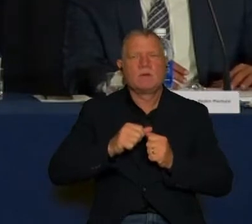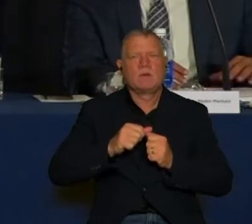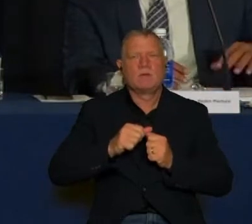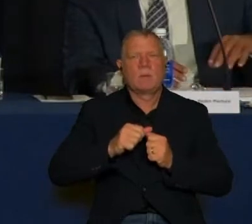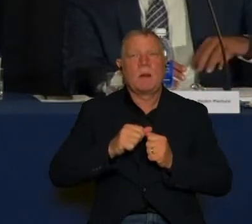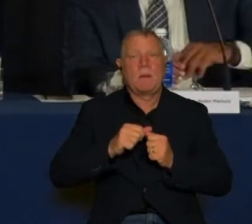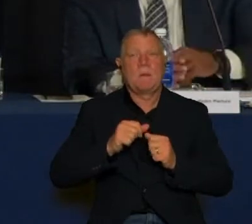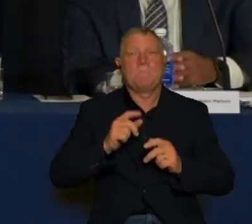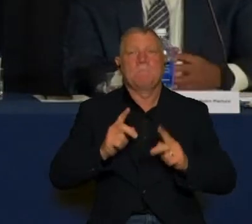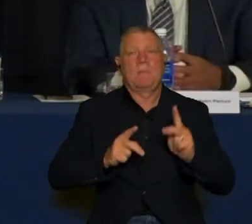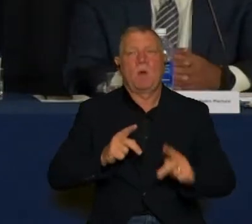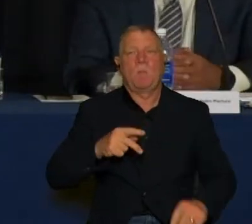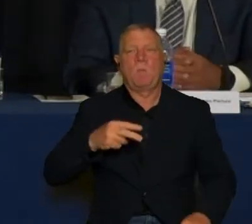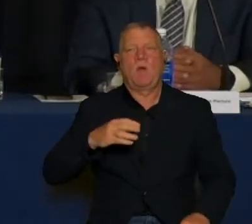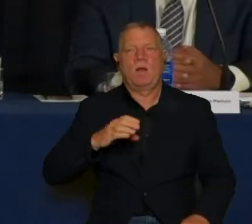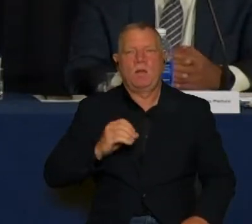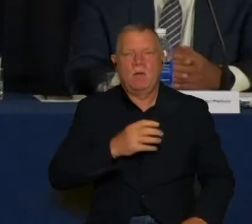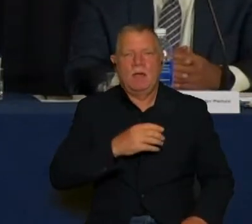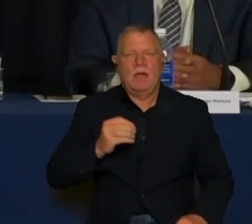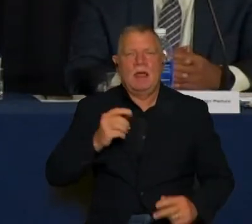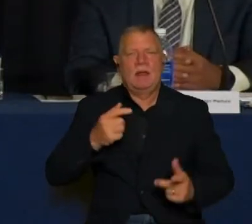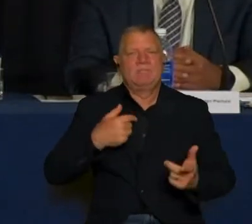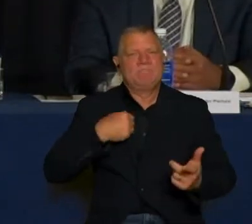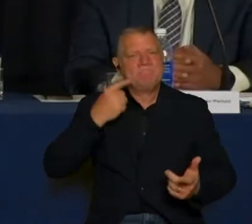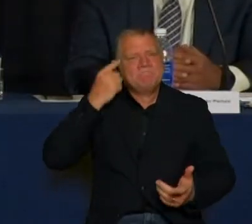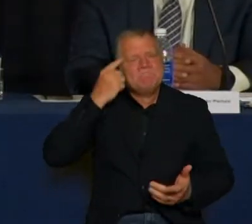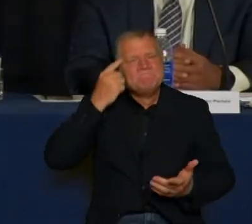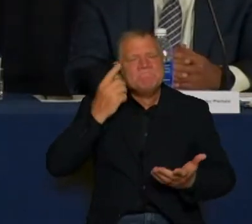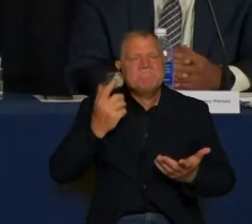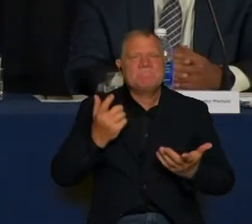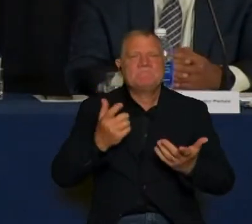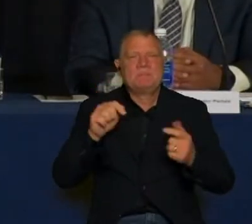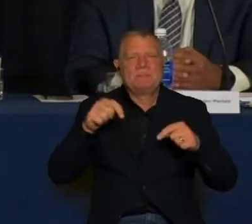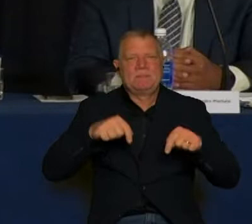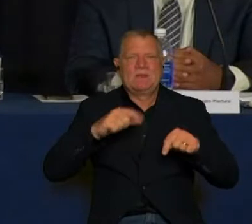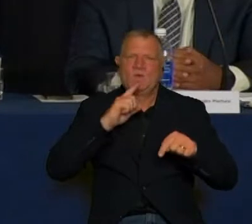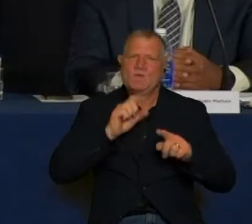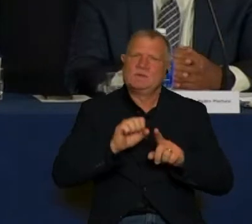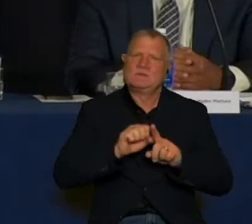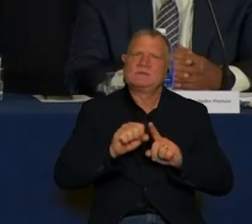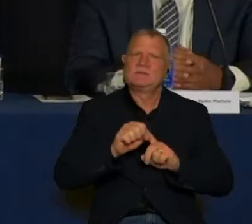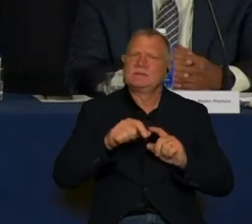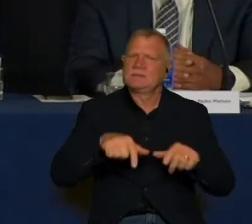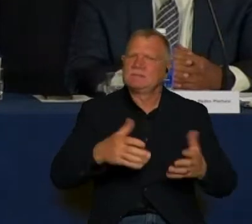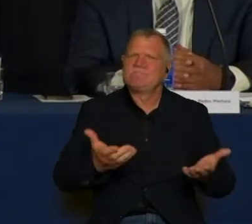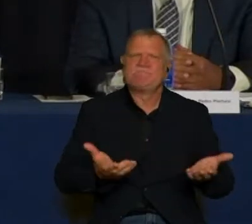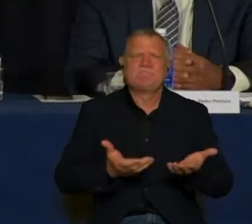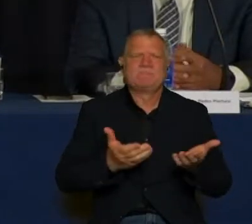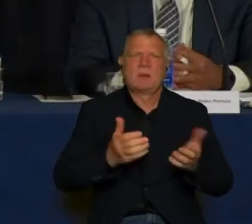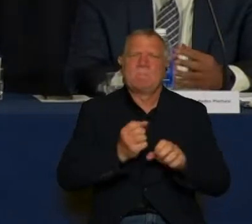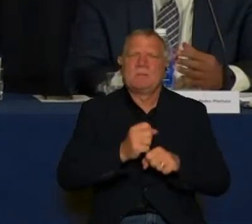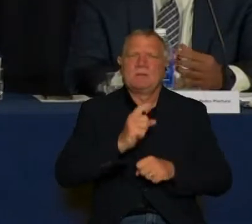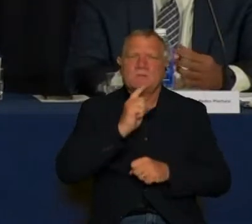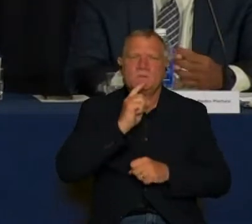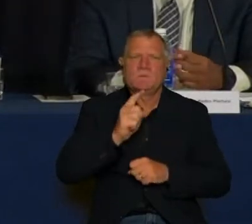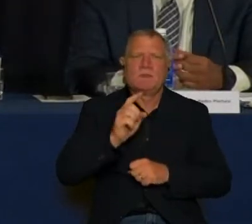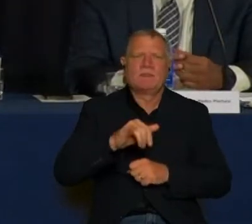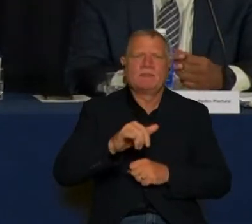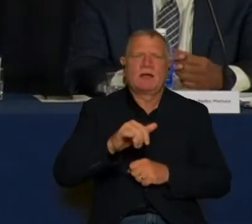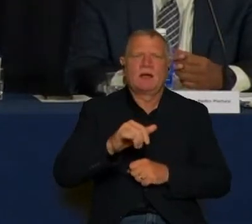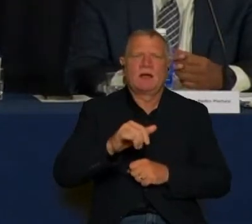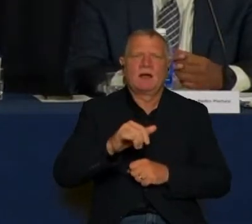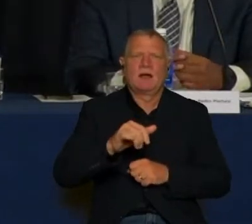el pueblo, and always keeping in mind that it is really a situation that we want to make sure that at